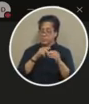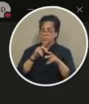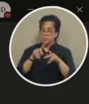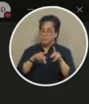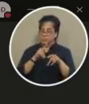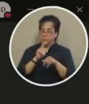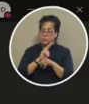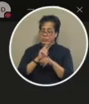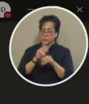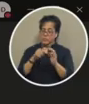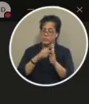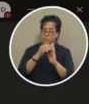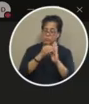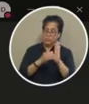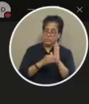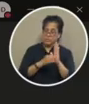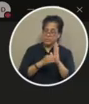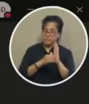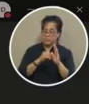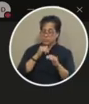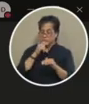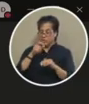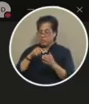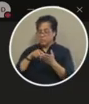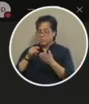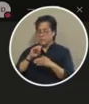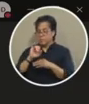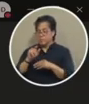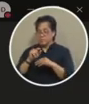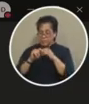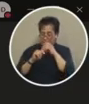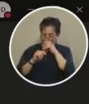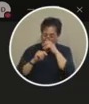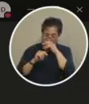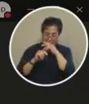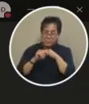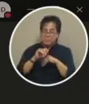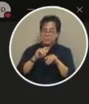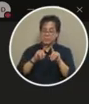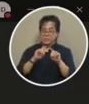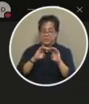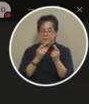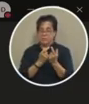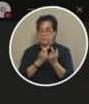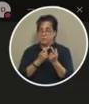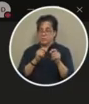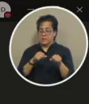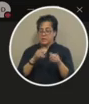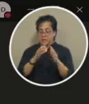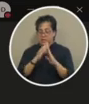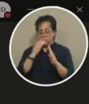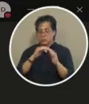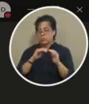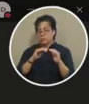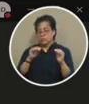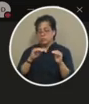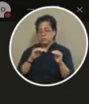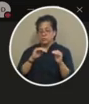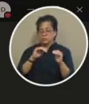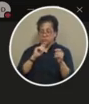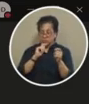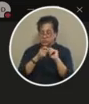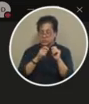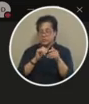people using this ordinance to not pay their bills. If council feels the need, we can ask for a floor amendment that would allow